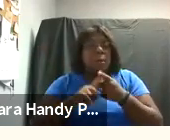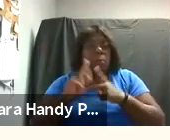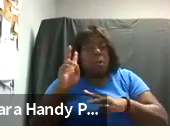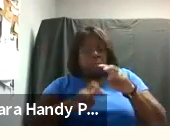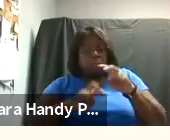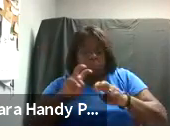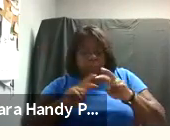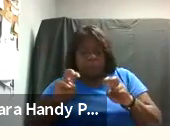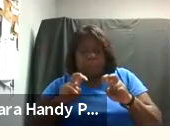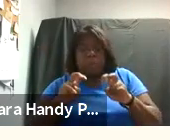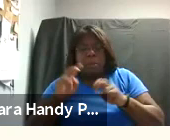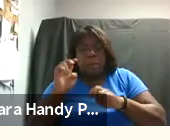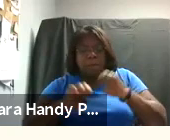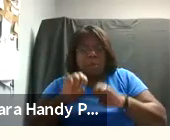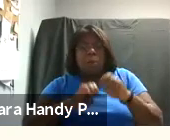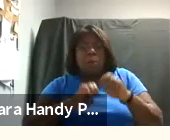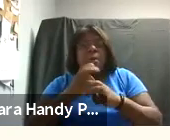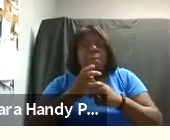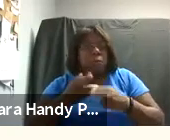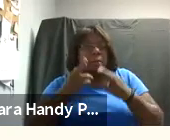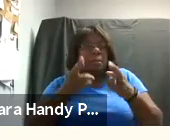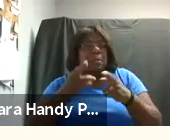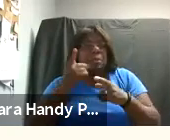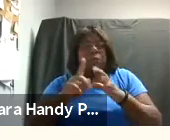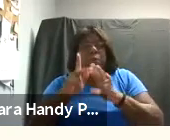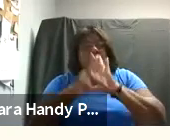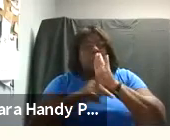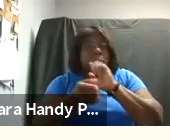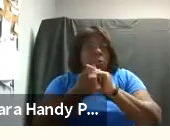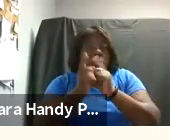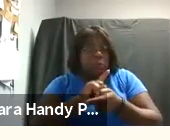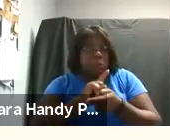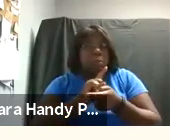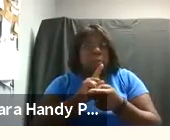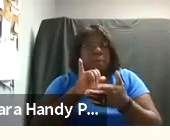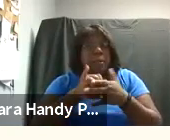and make recommendations for policy changes at that point.